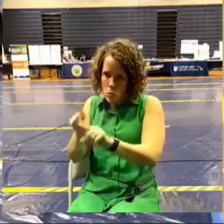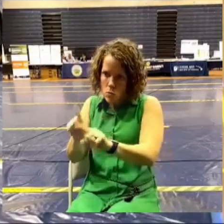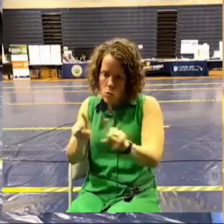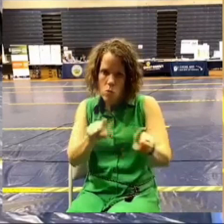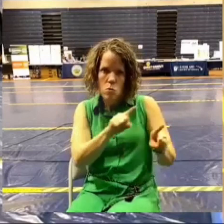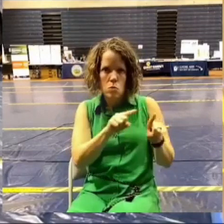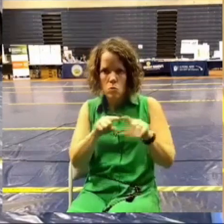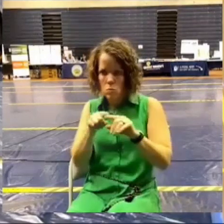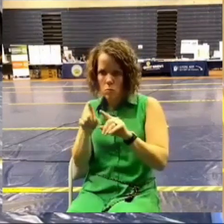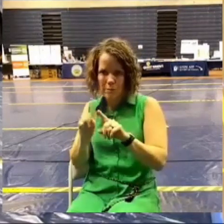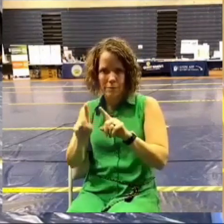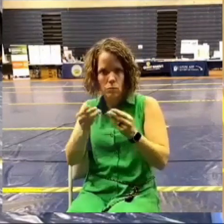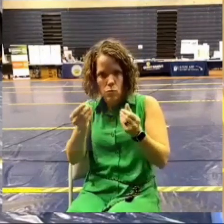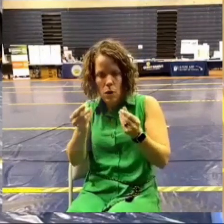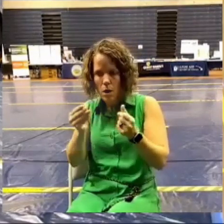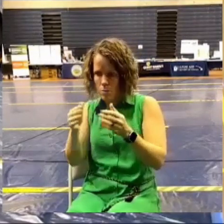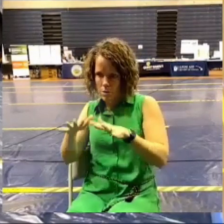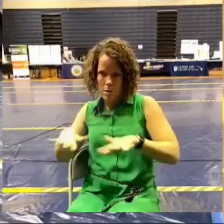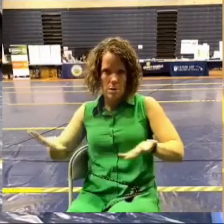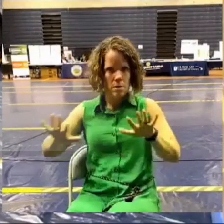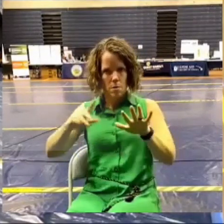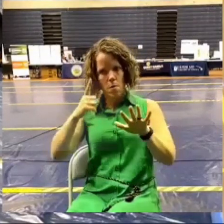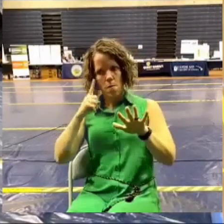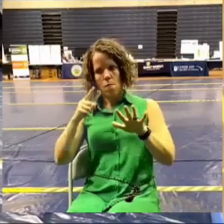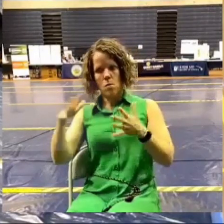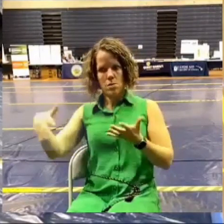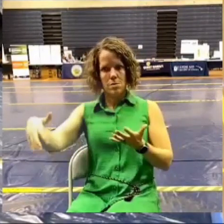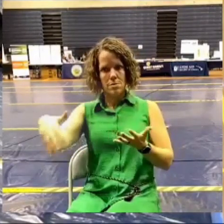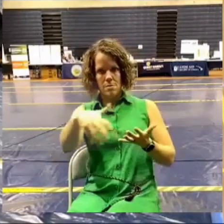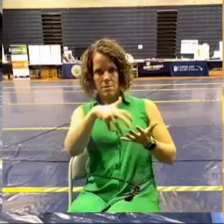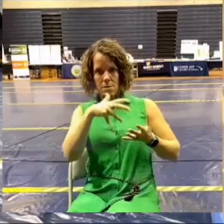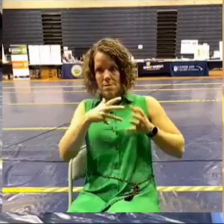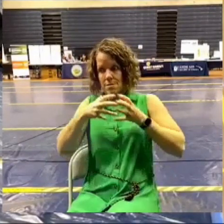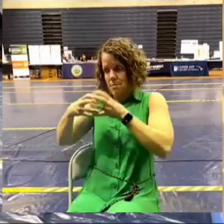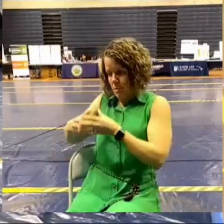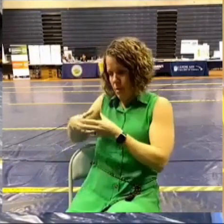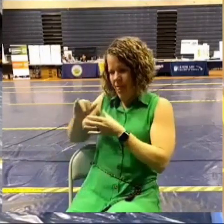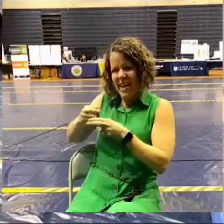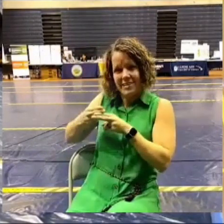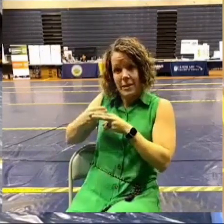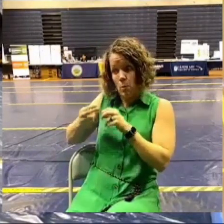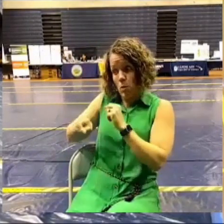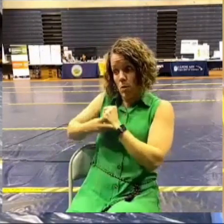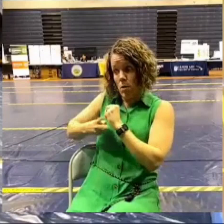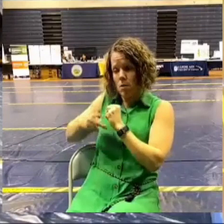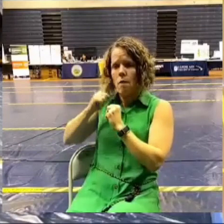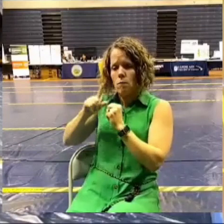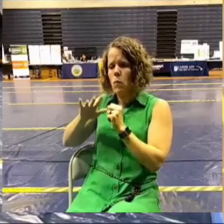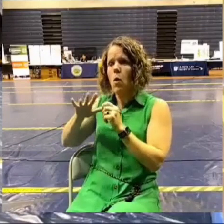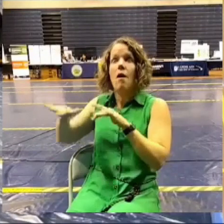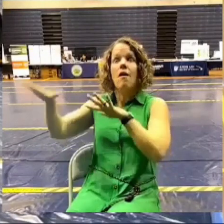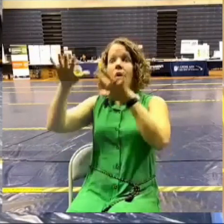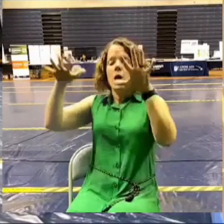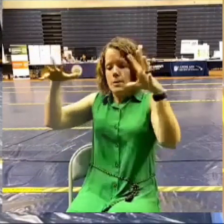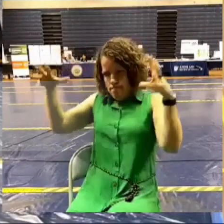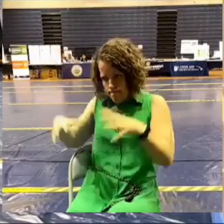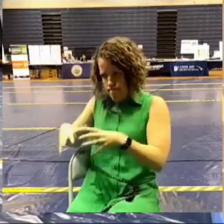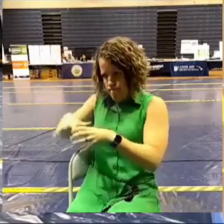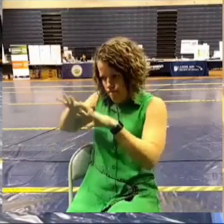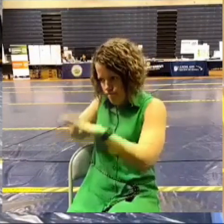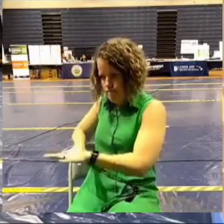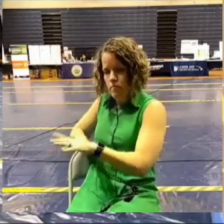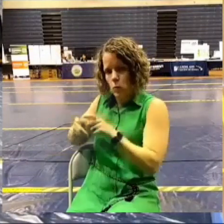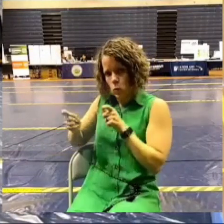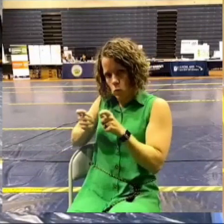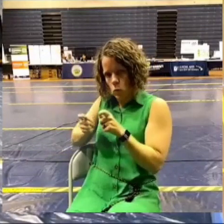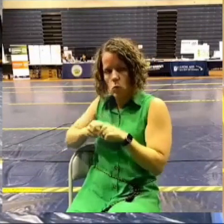and into a controlled environment as quickly as possible. The extra steps that we've talked about would certainly slow that. All that material